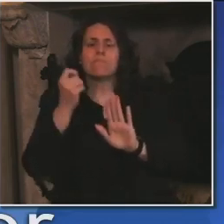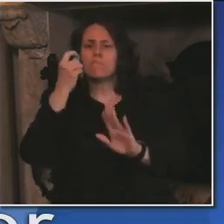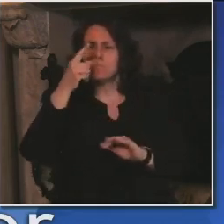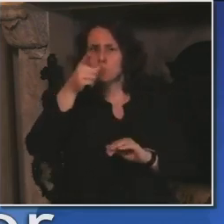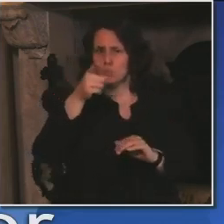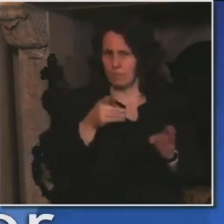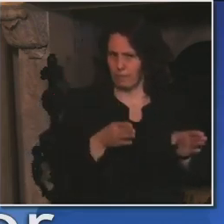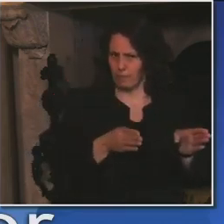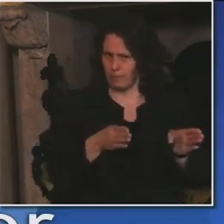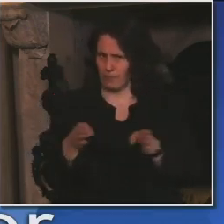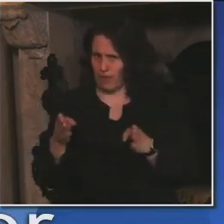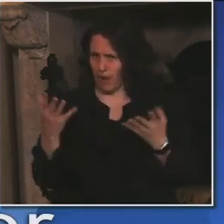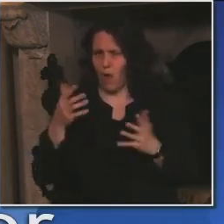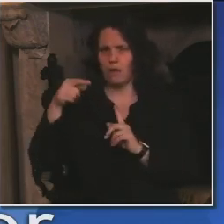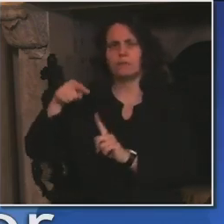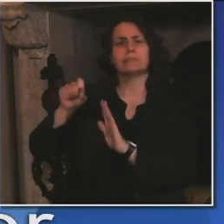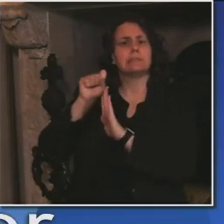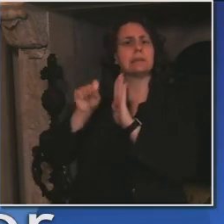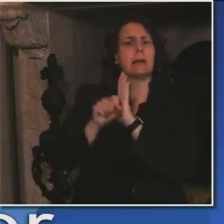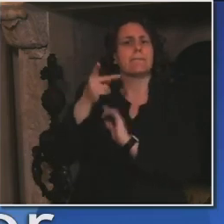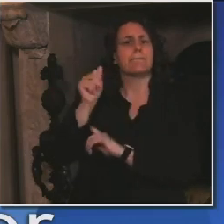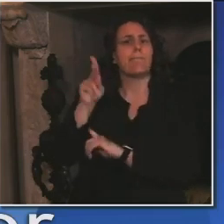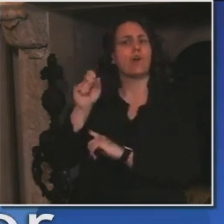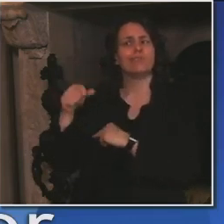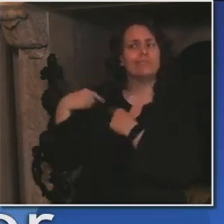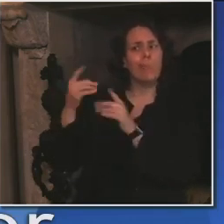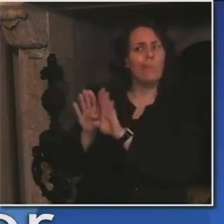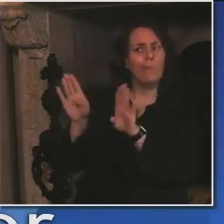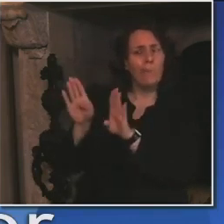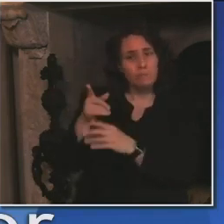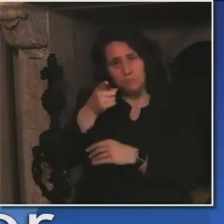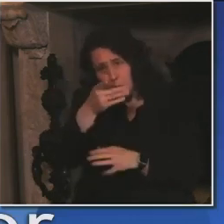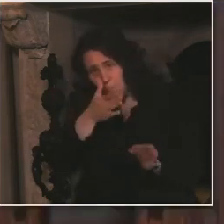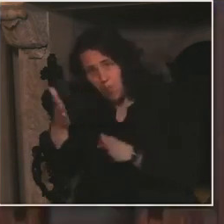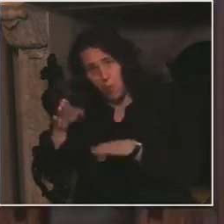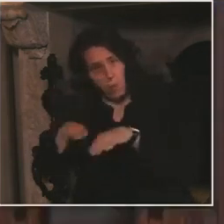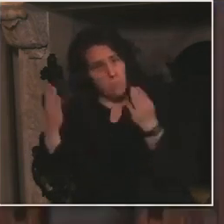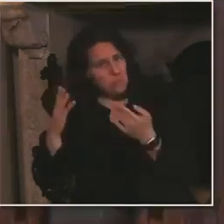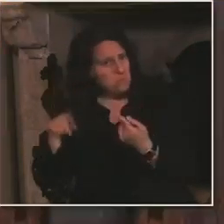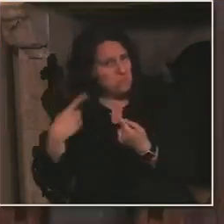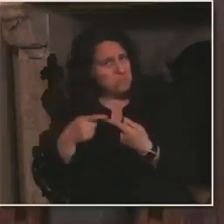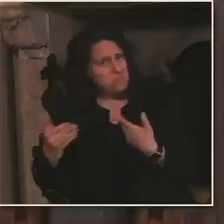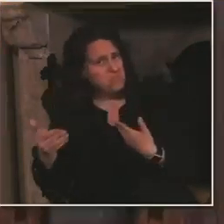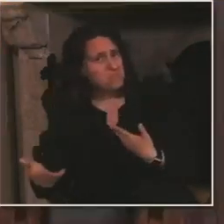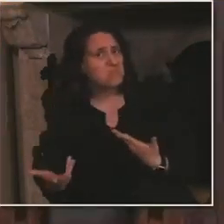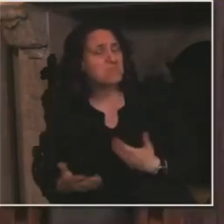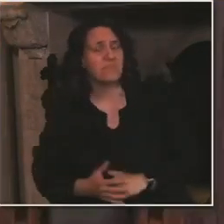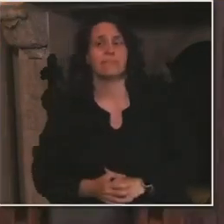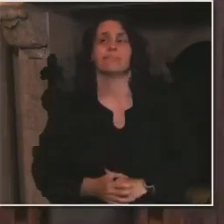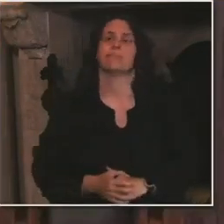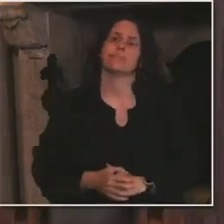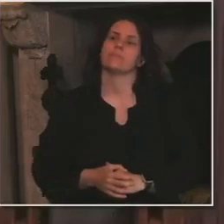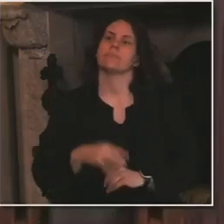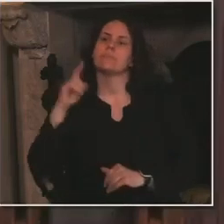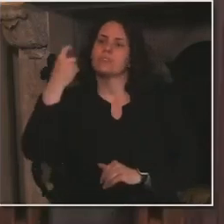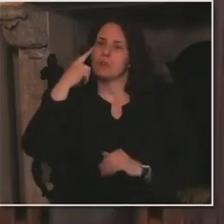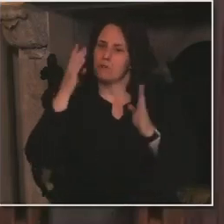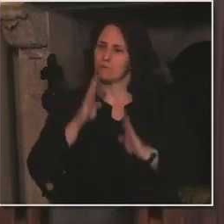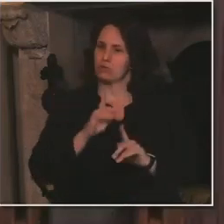closed earlier this month? Something we always analyze on a daily basis, certainly.